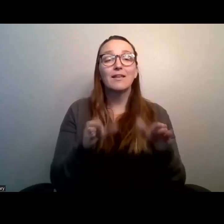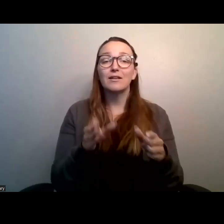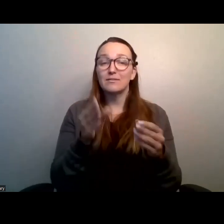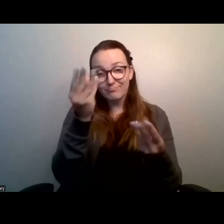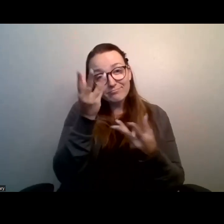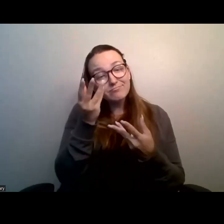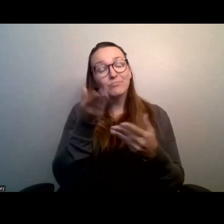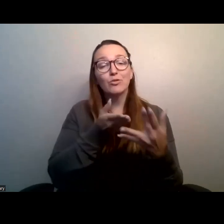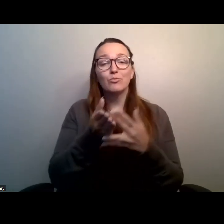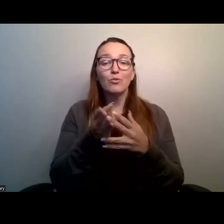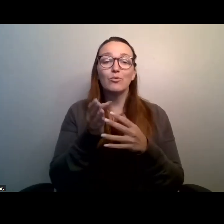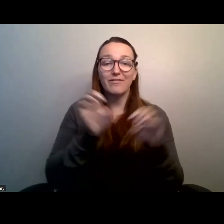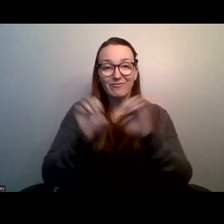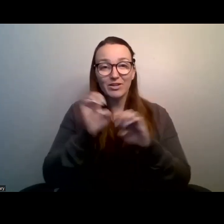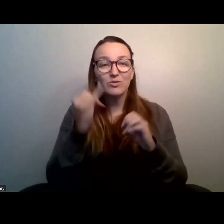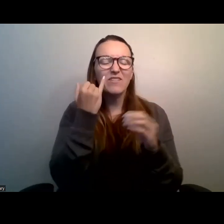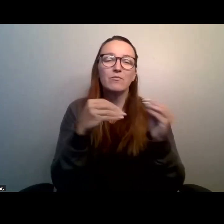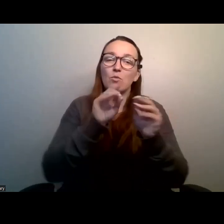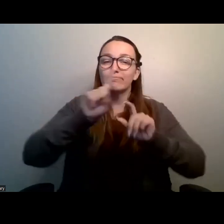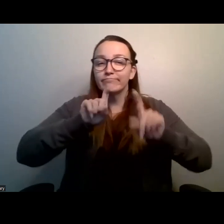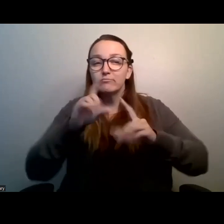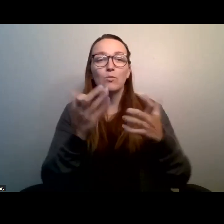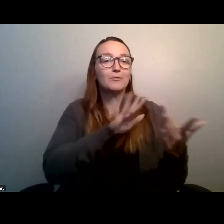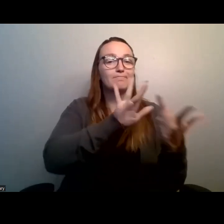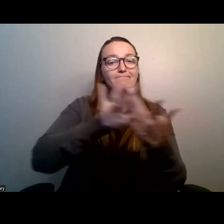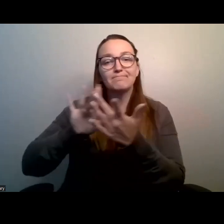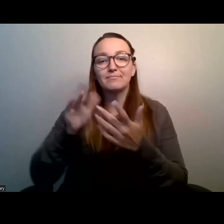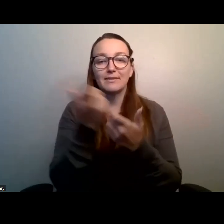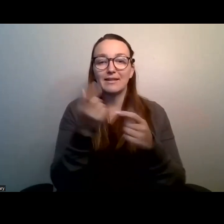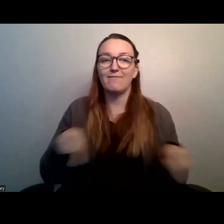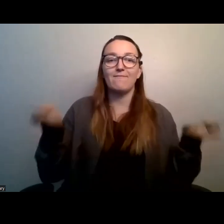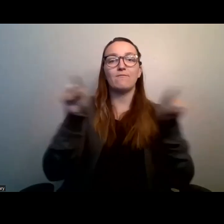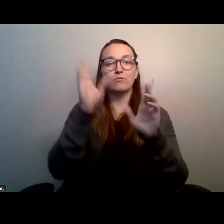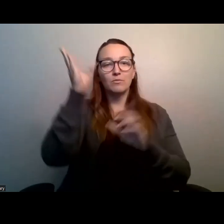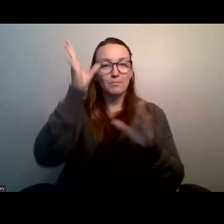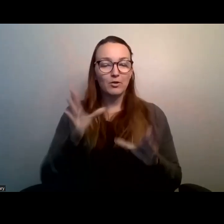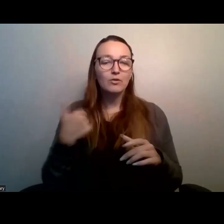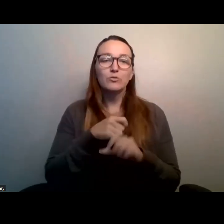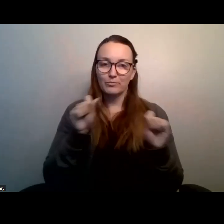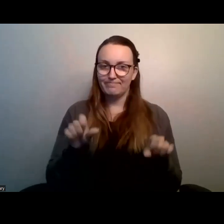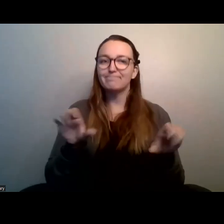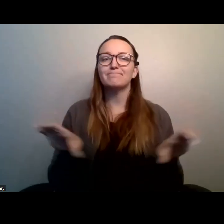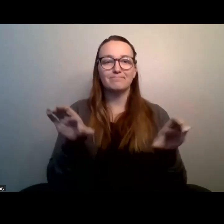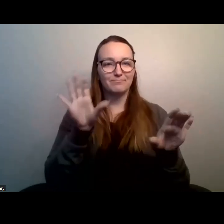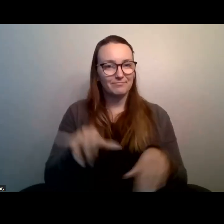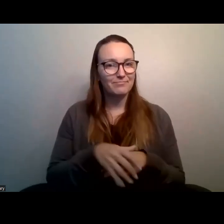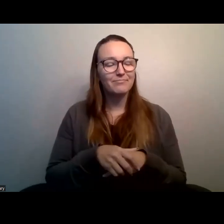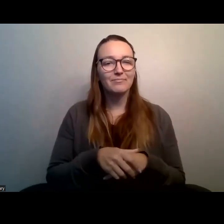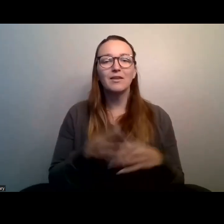evaluation if you have more questions or would like to get in touch with any of the speakers. We can help make those connections. And just want to